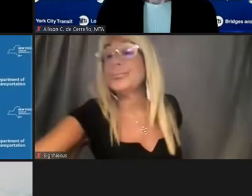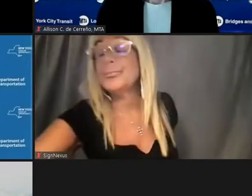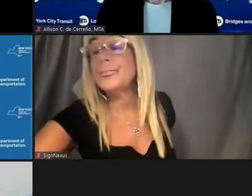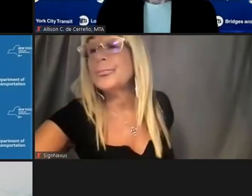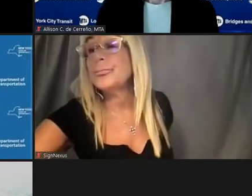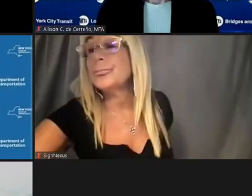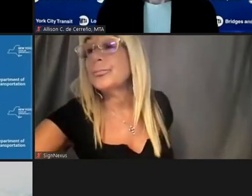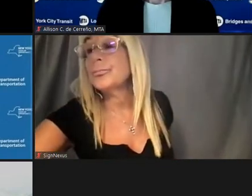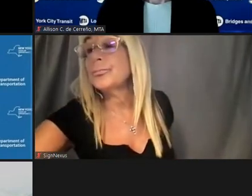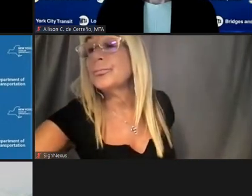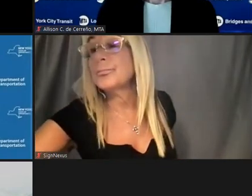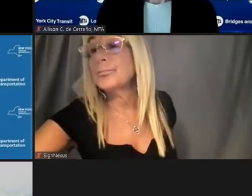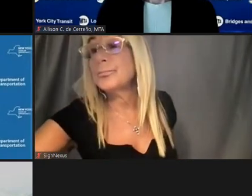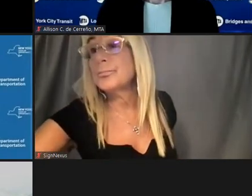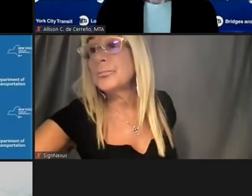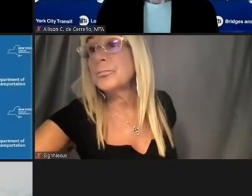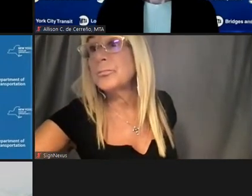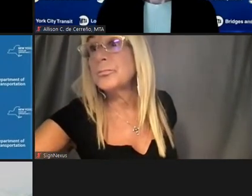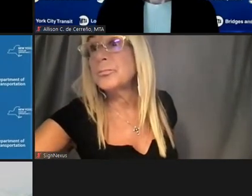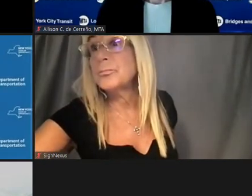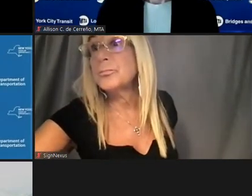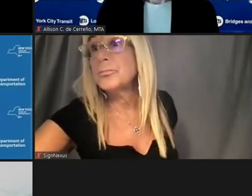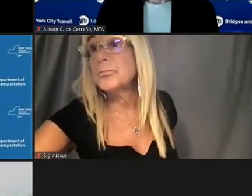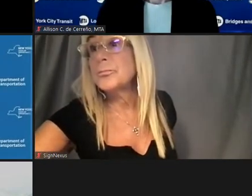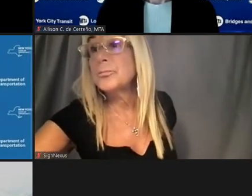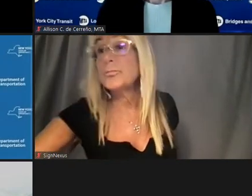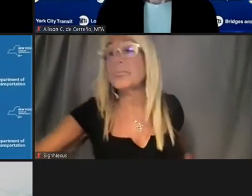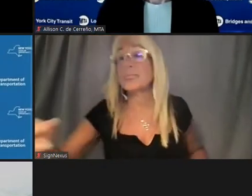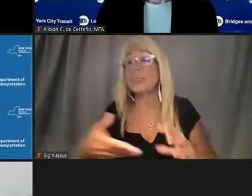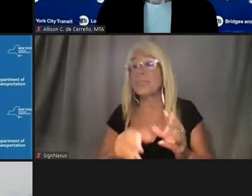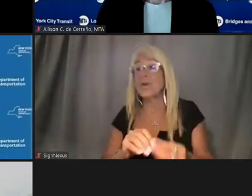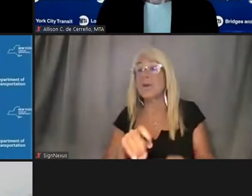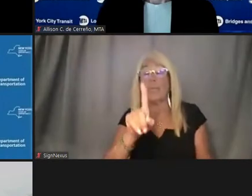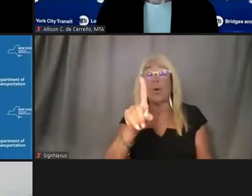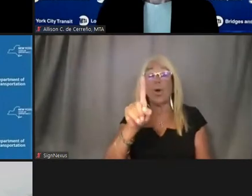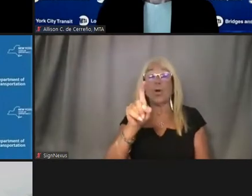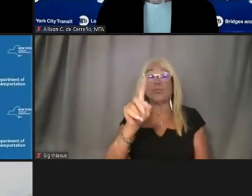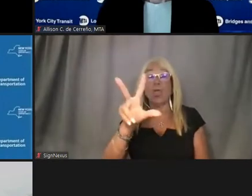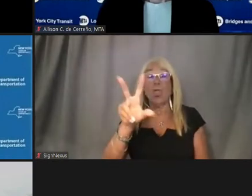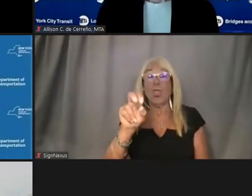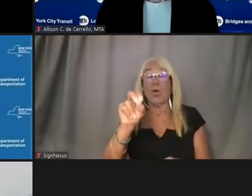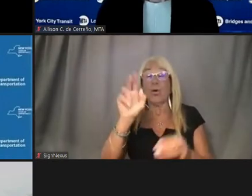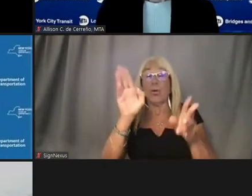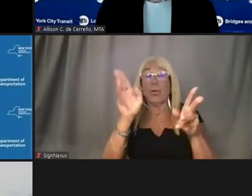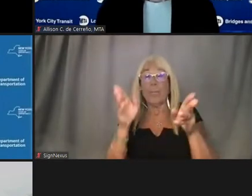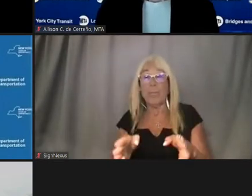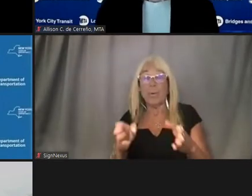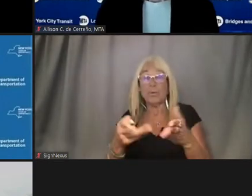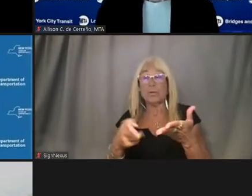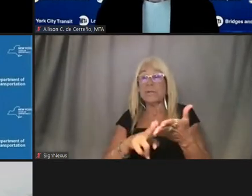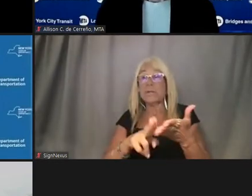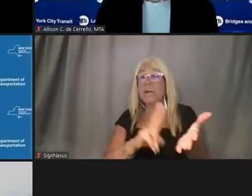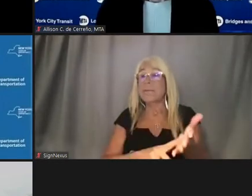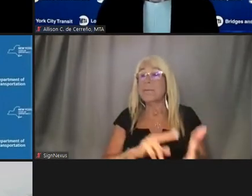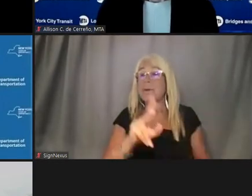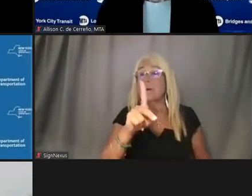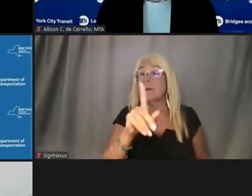the 130th person to sign up is Patricia Cali followed by Michelle Grossman